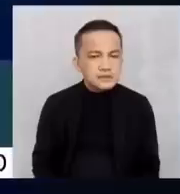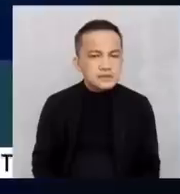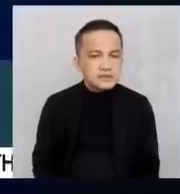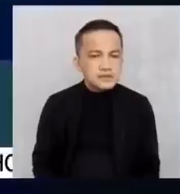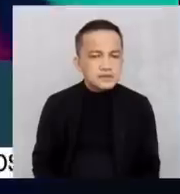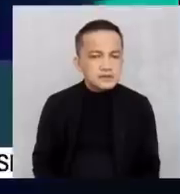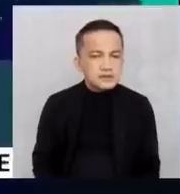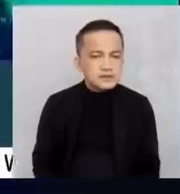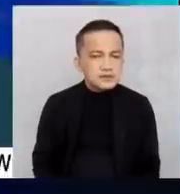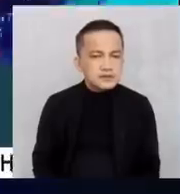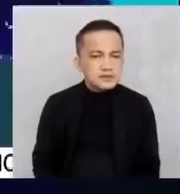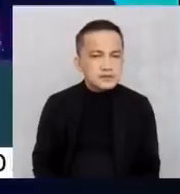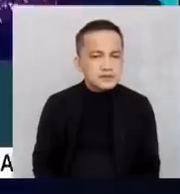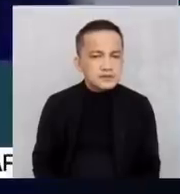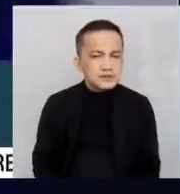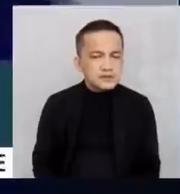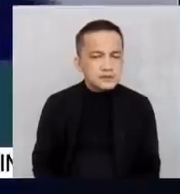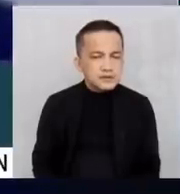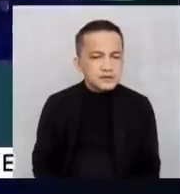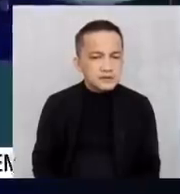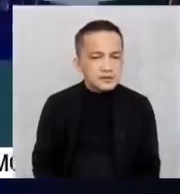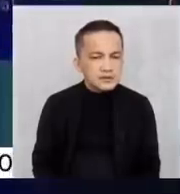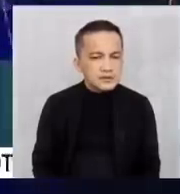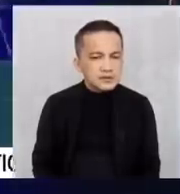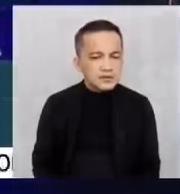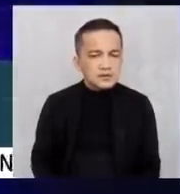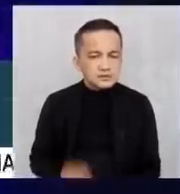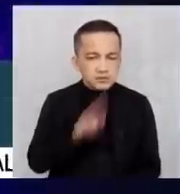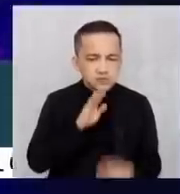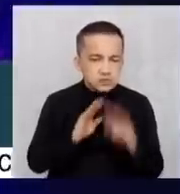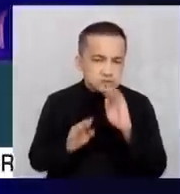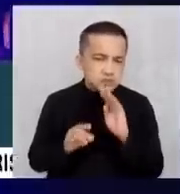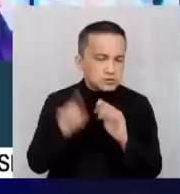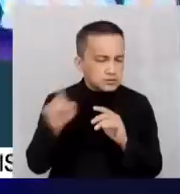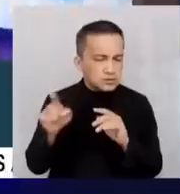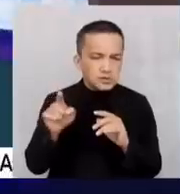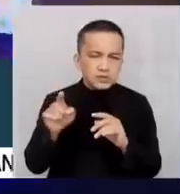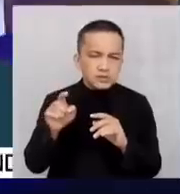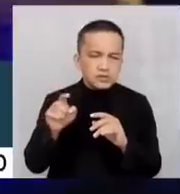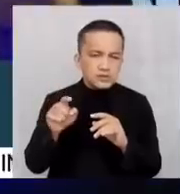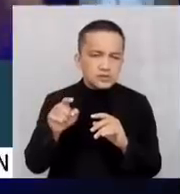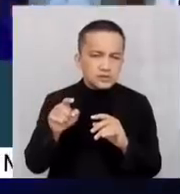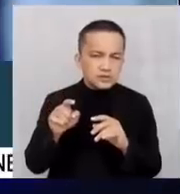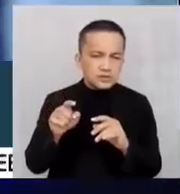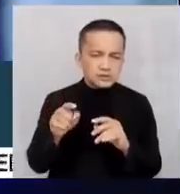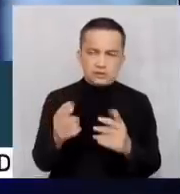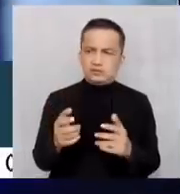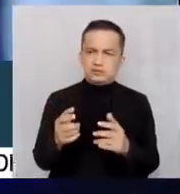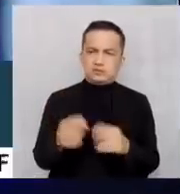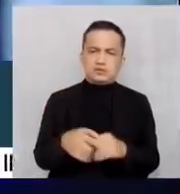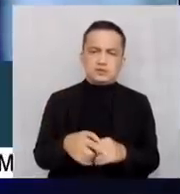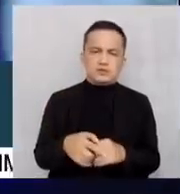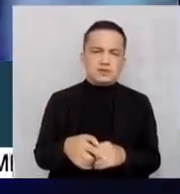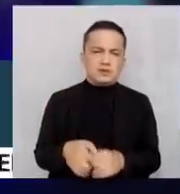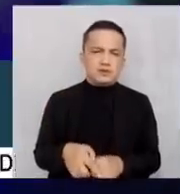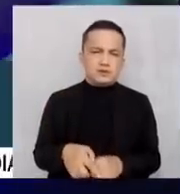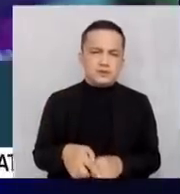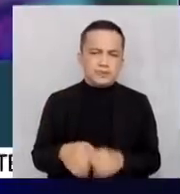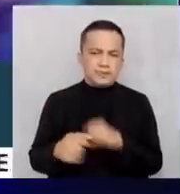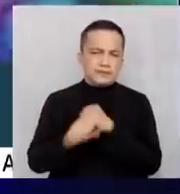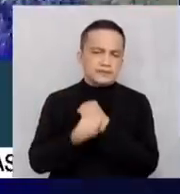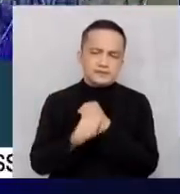yung government natin, tsaka nadismaya tayo doon sa tingin natin fraud na